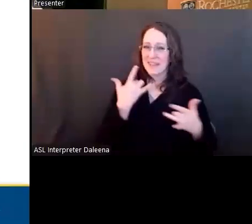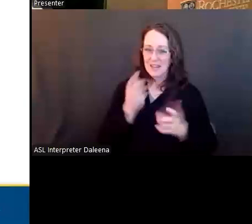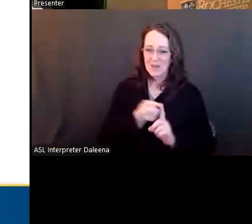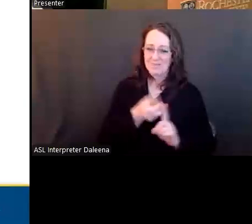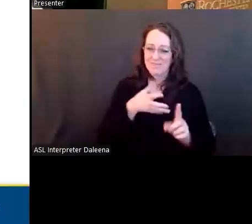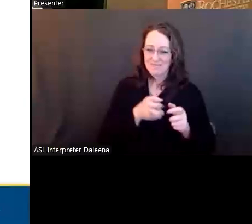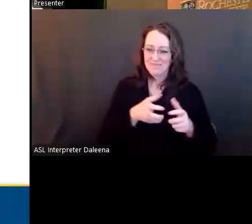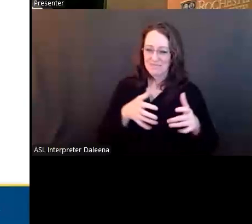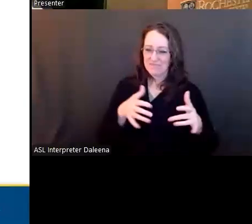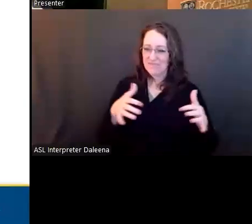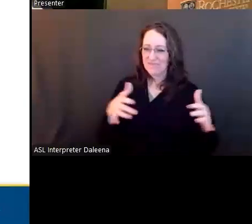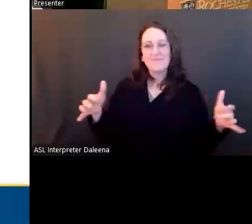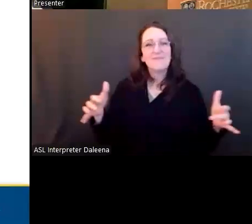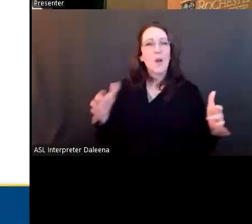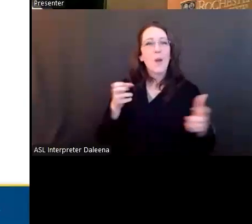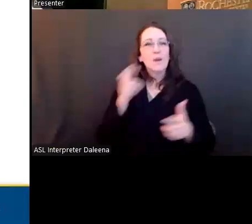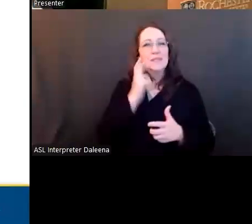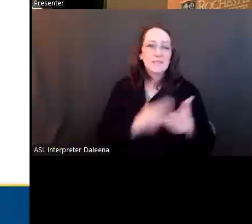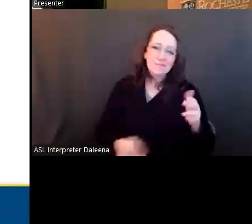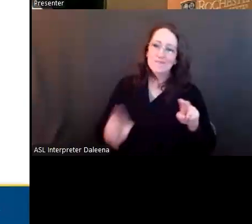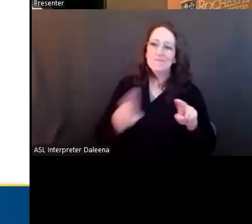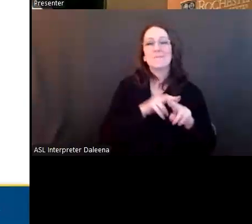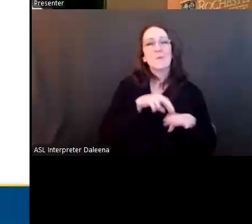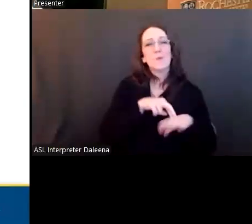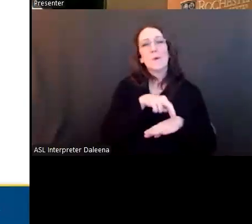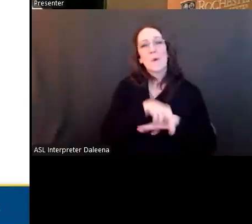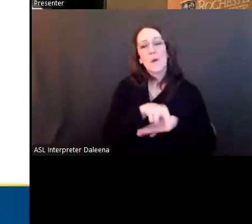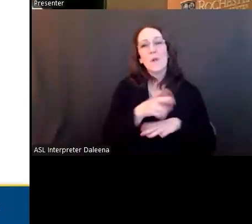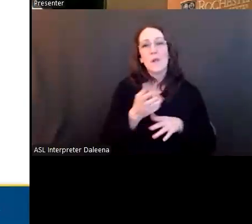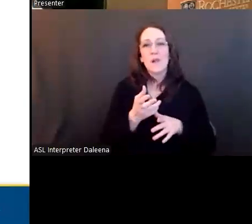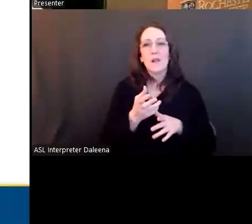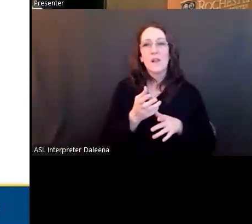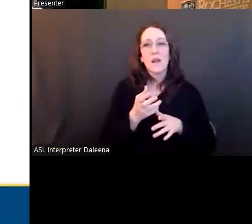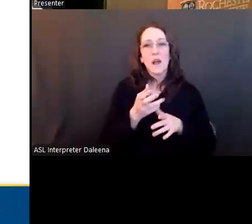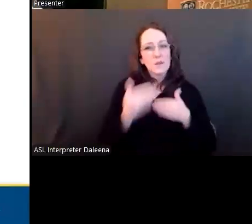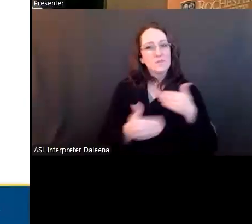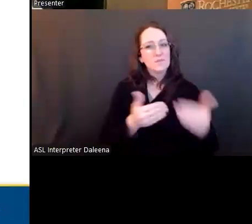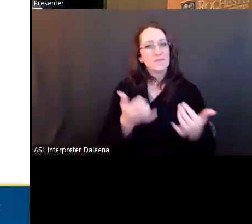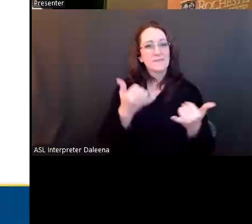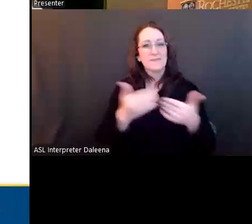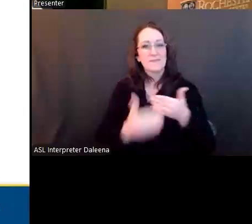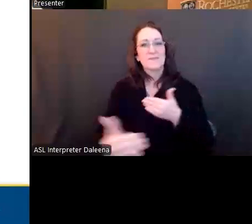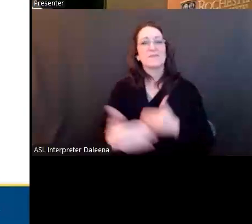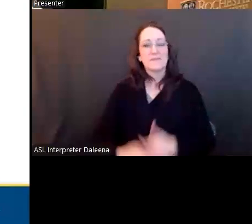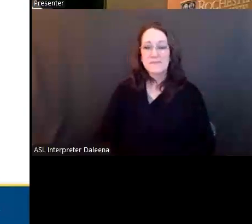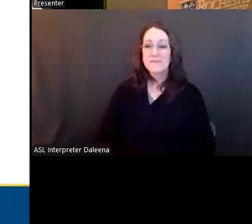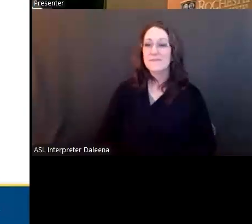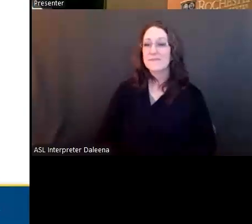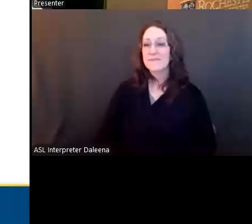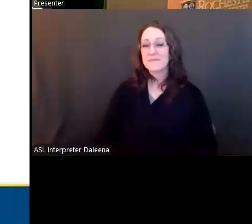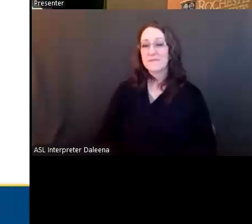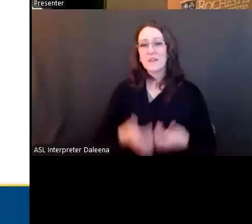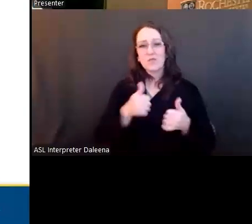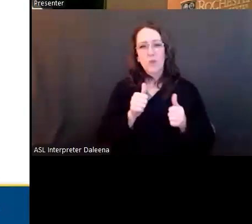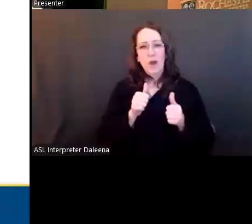expand. We're hoping to see an increase in referrals as we move forward today. And we're trying to really